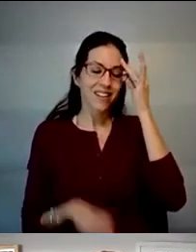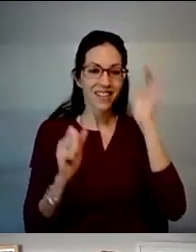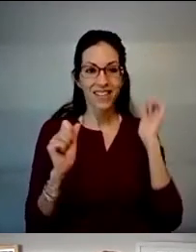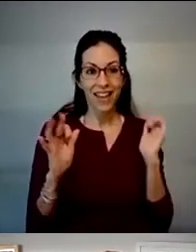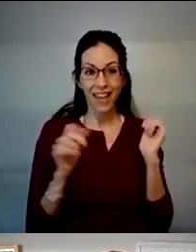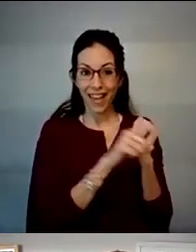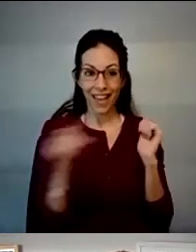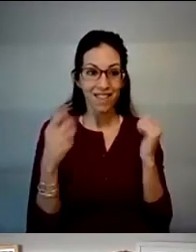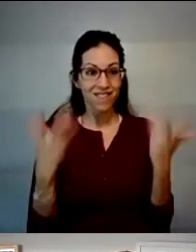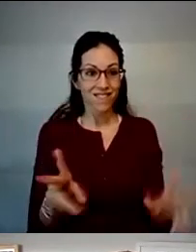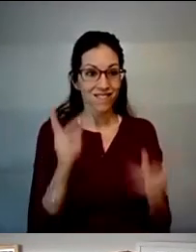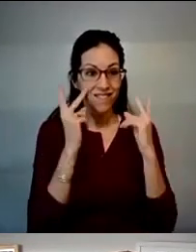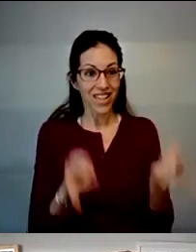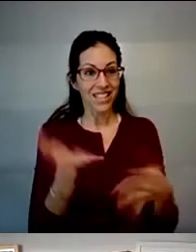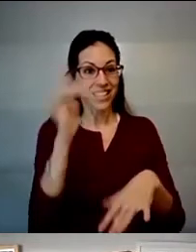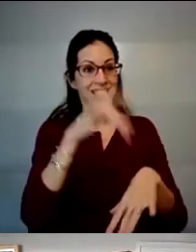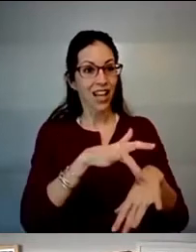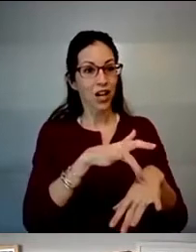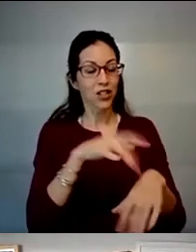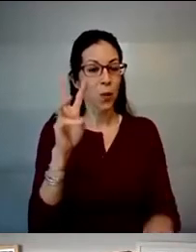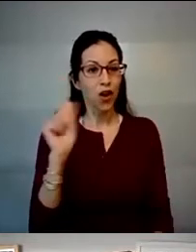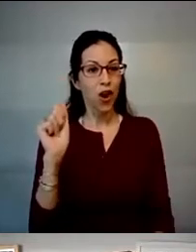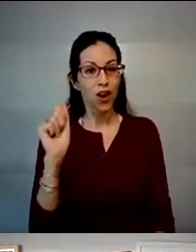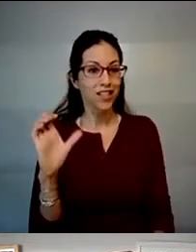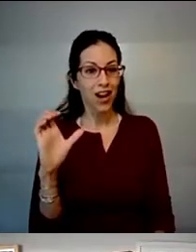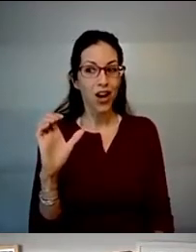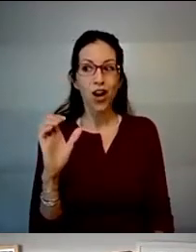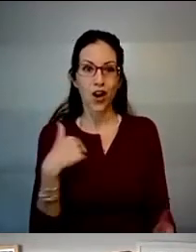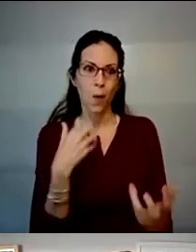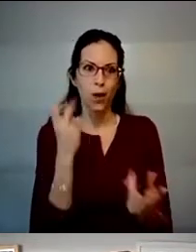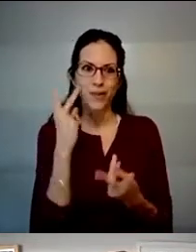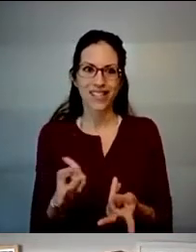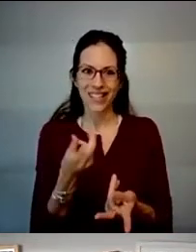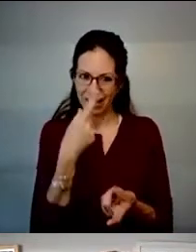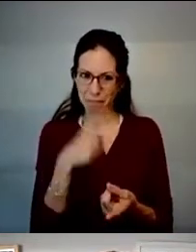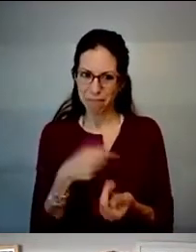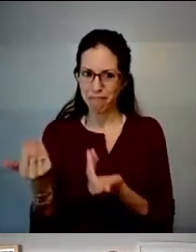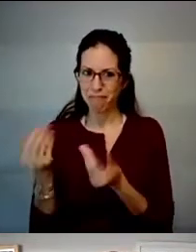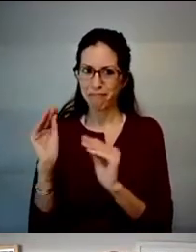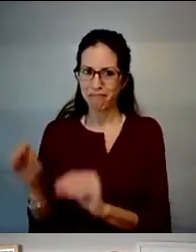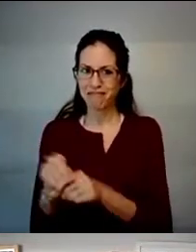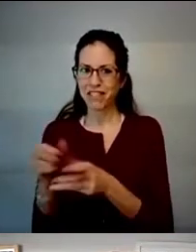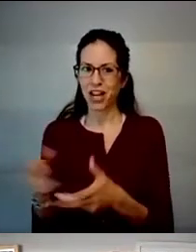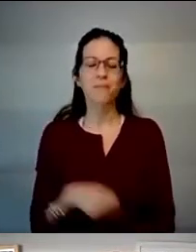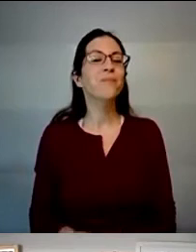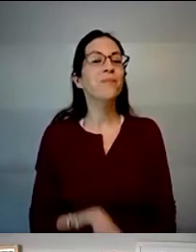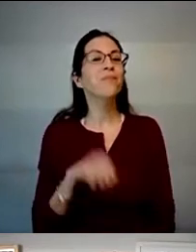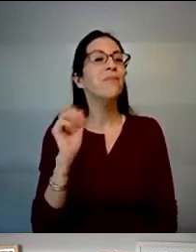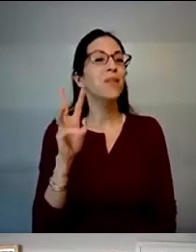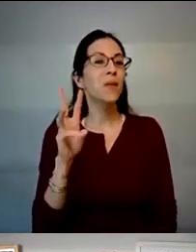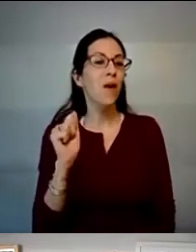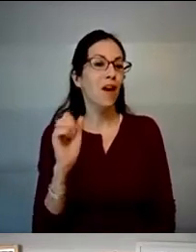Art Center and has some amazing memories, throw it into chat. I would love to feel the love there. But so the Walker, if you are not familiar,